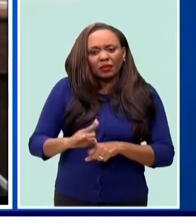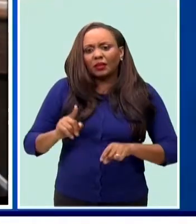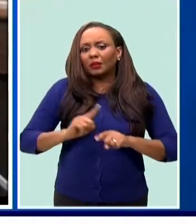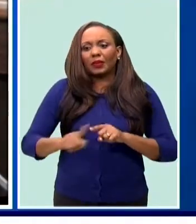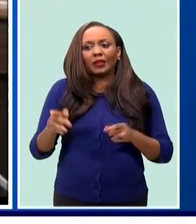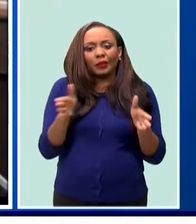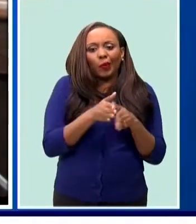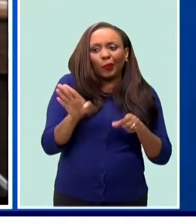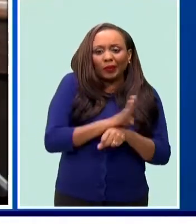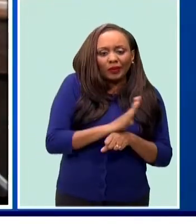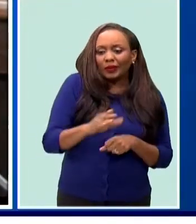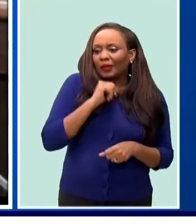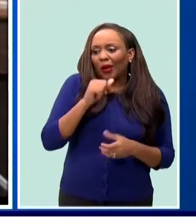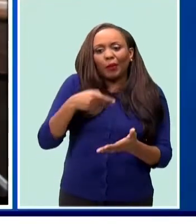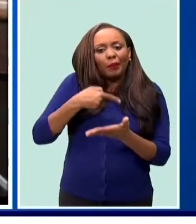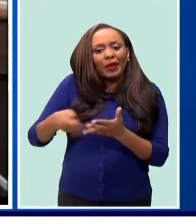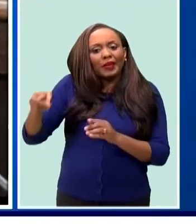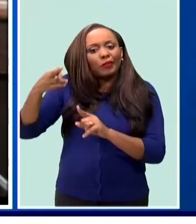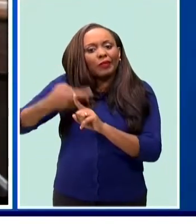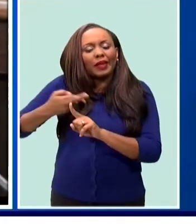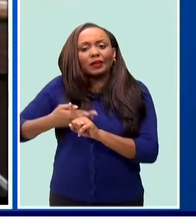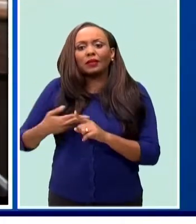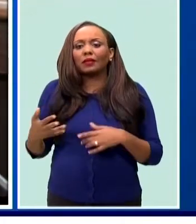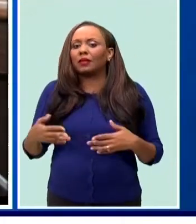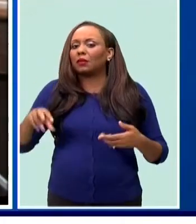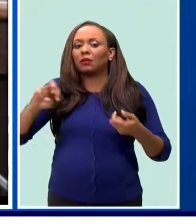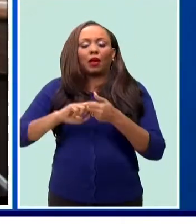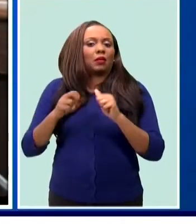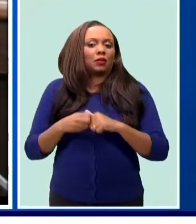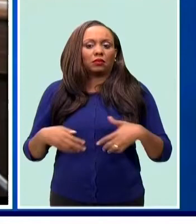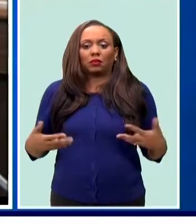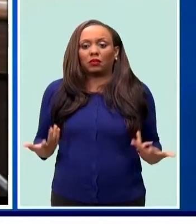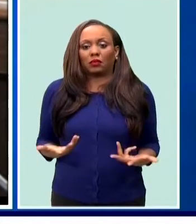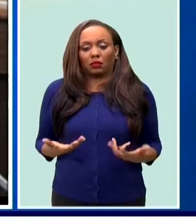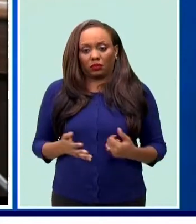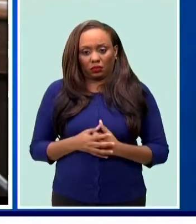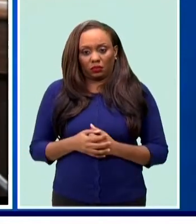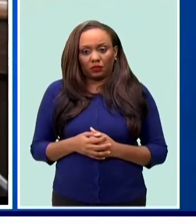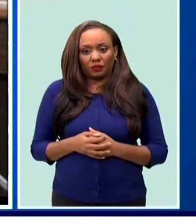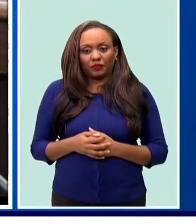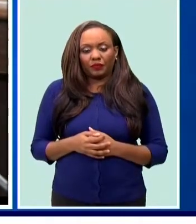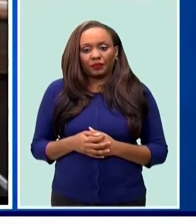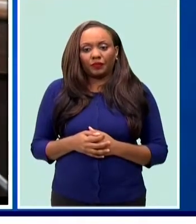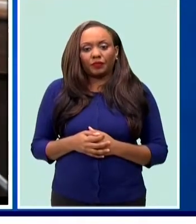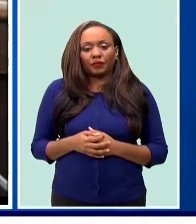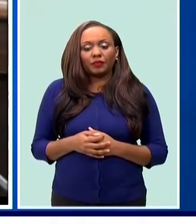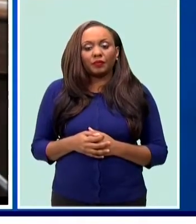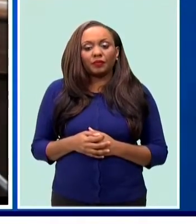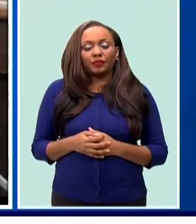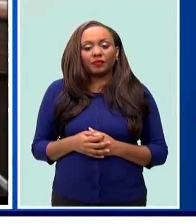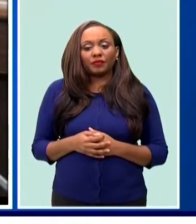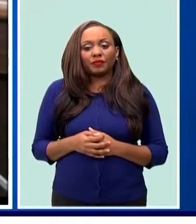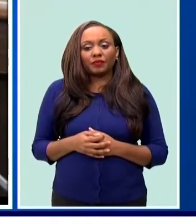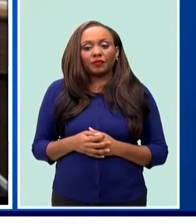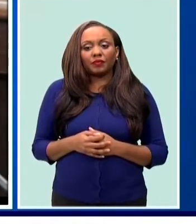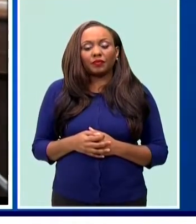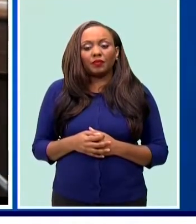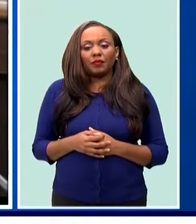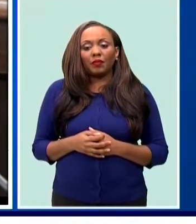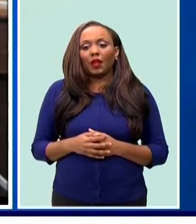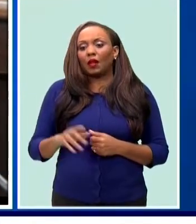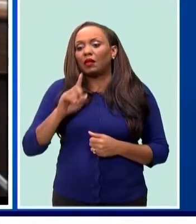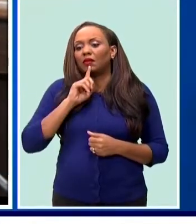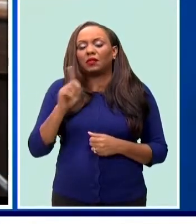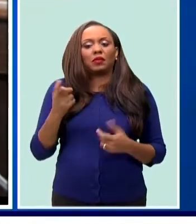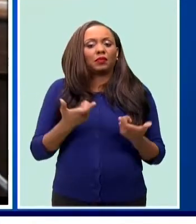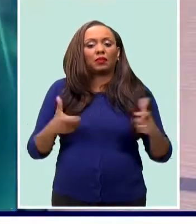small businesses and they're not paying their rents, then we have a problem. And that is our, you know, major area